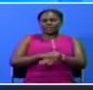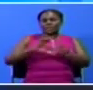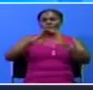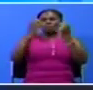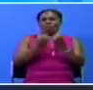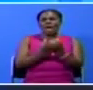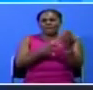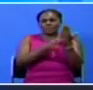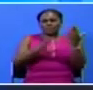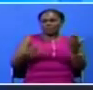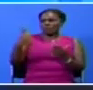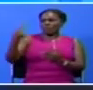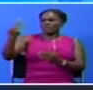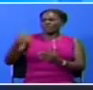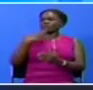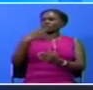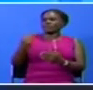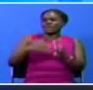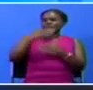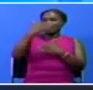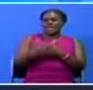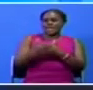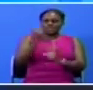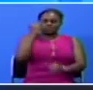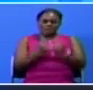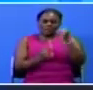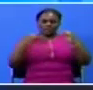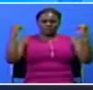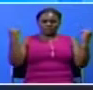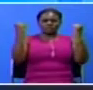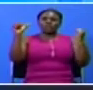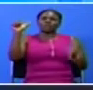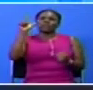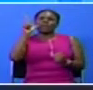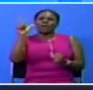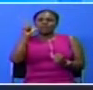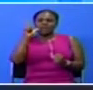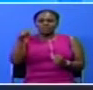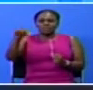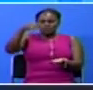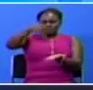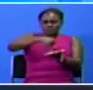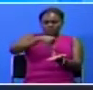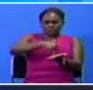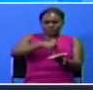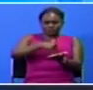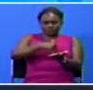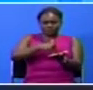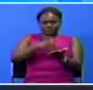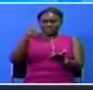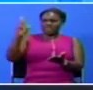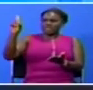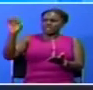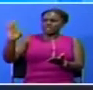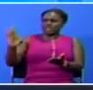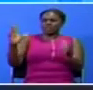the 1500 meters at the forthcoming World Athletics Championships in London. Kiang was among athletes who made the Kenya Defence Forces team